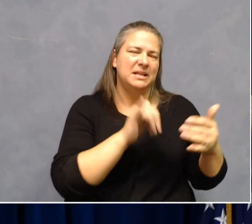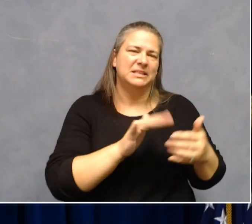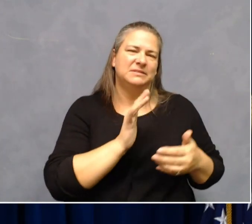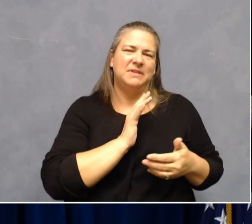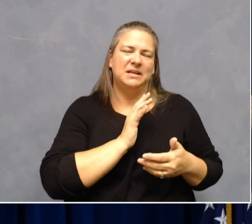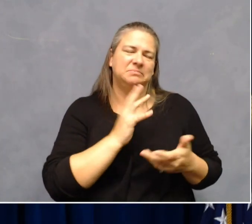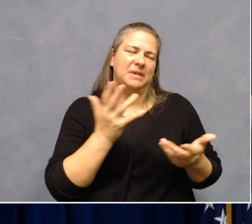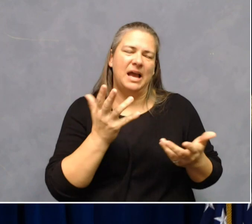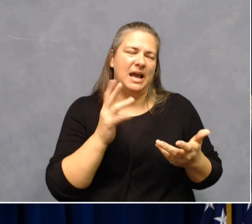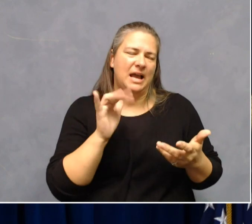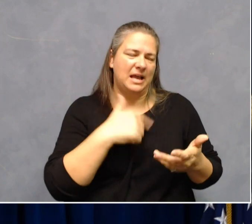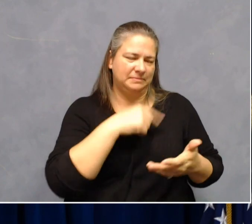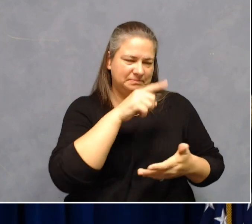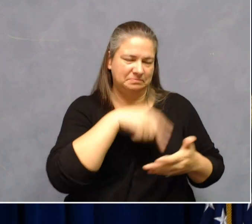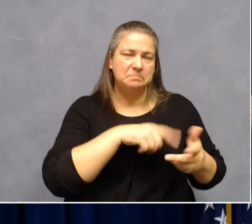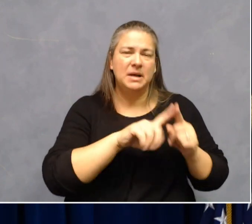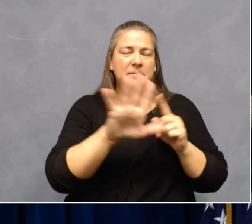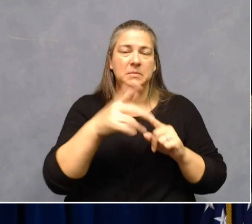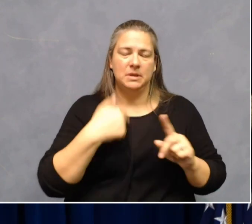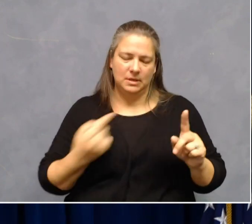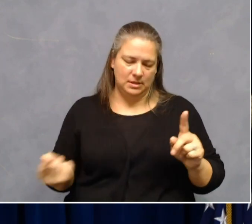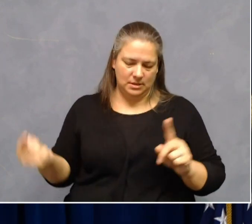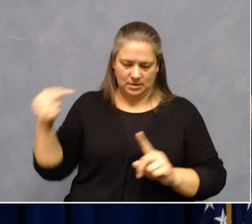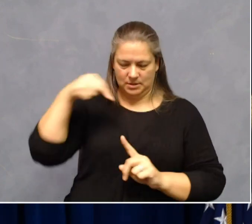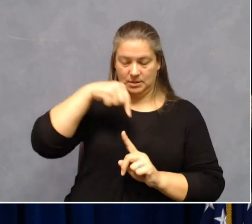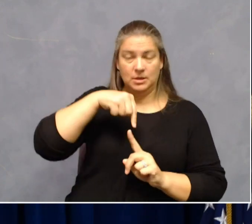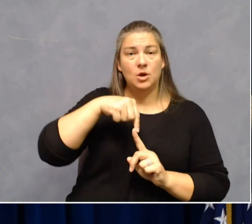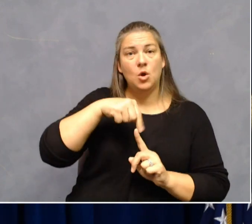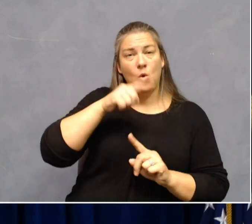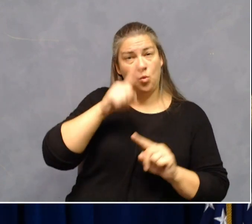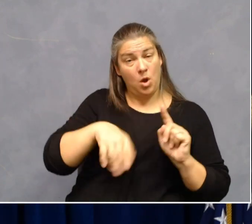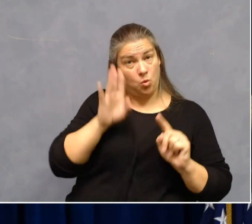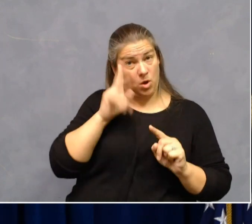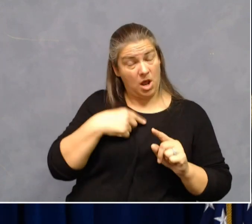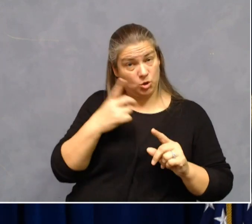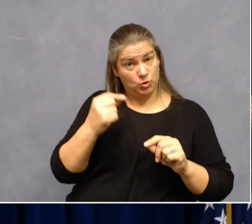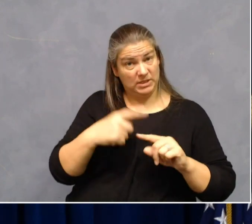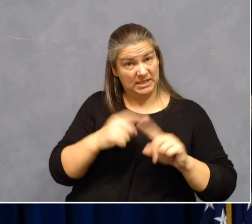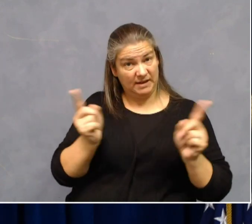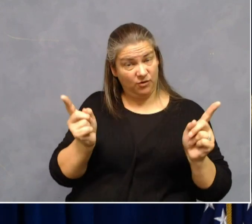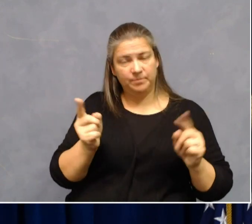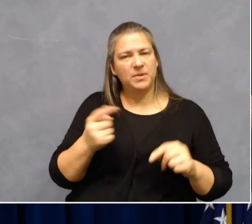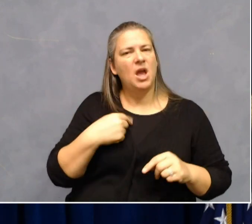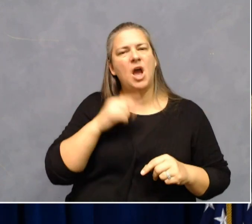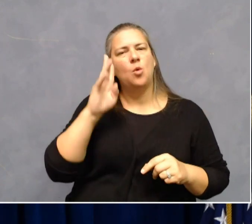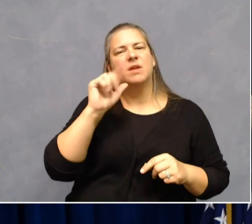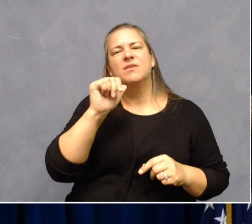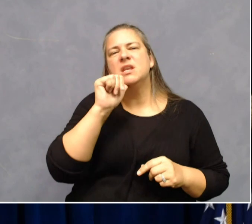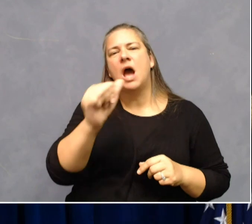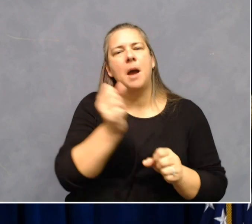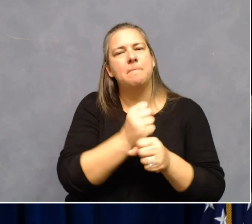back to the question on anything I would have done differently in the administration, I would not have made the Tupac Shakur comment.